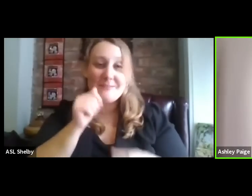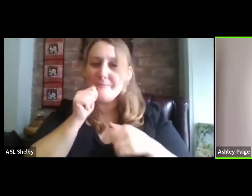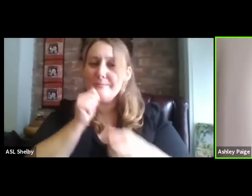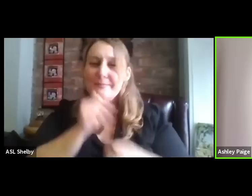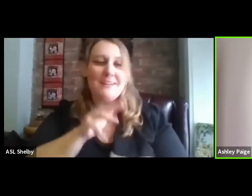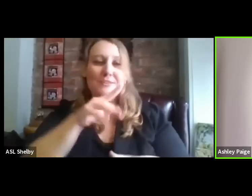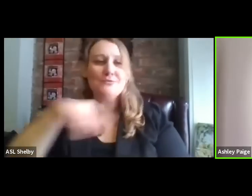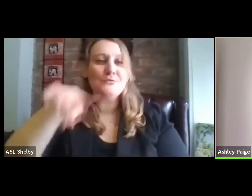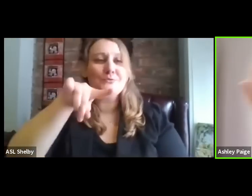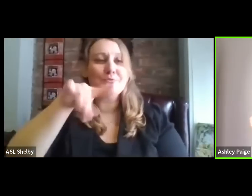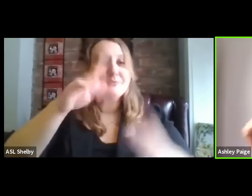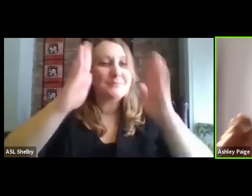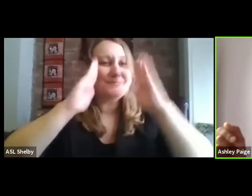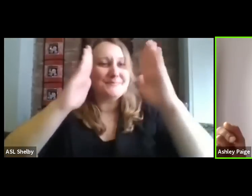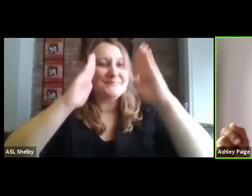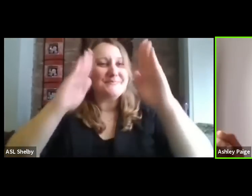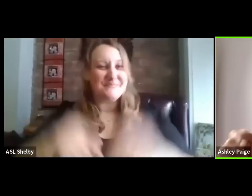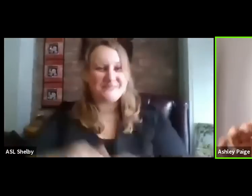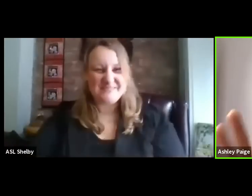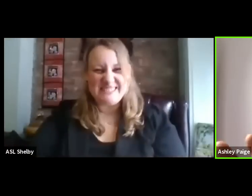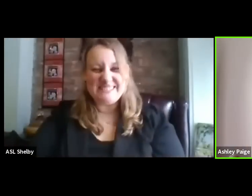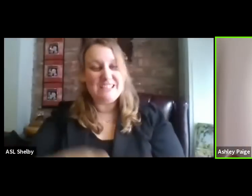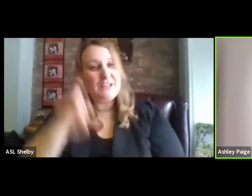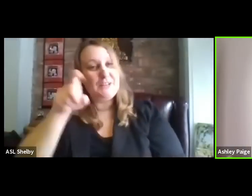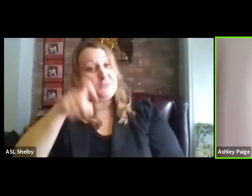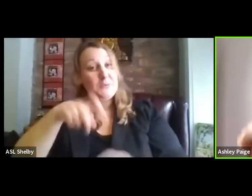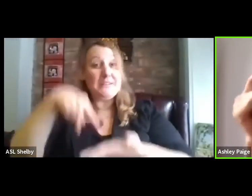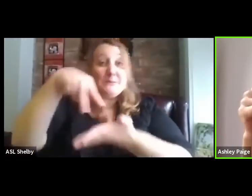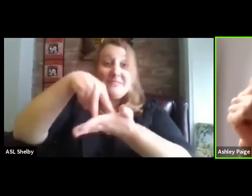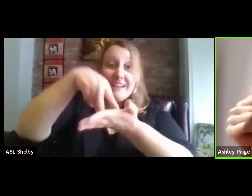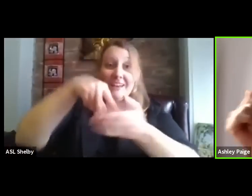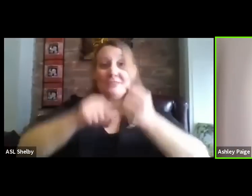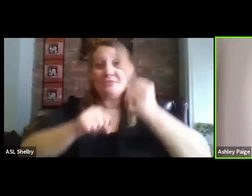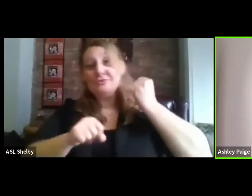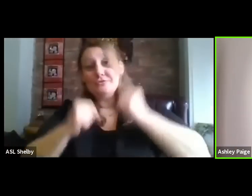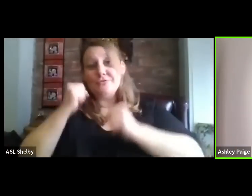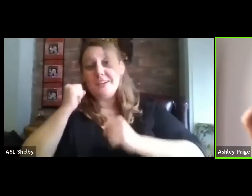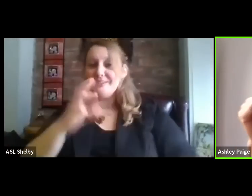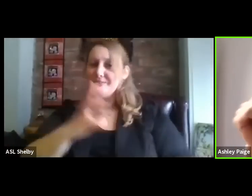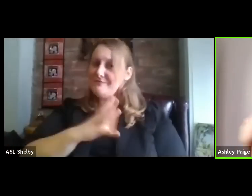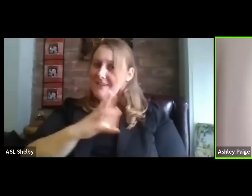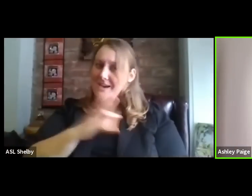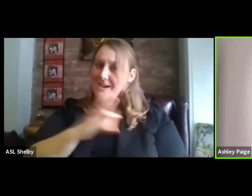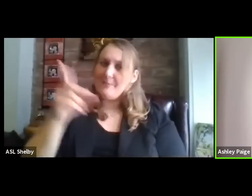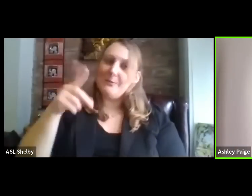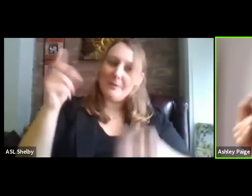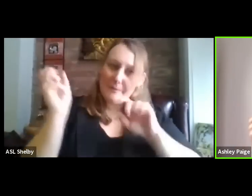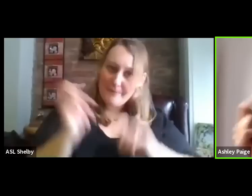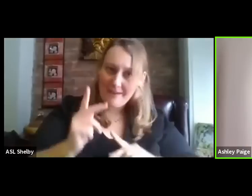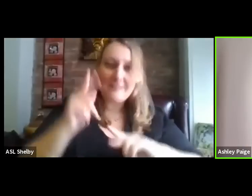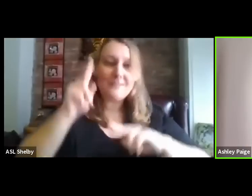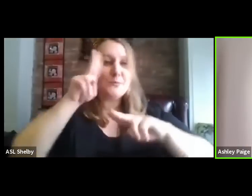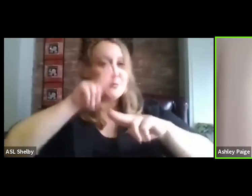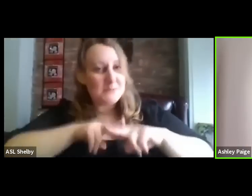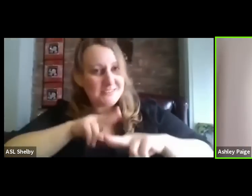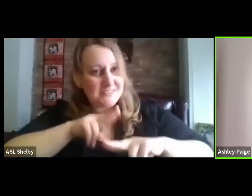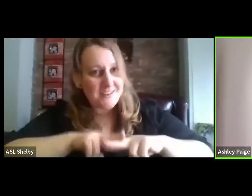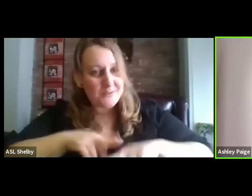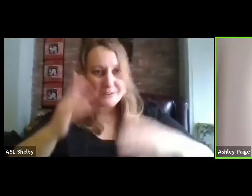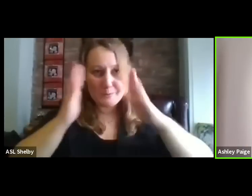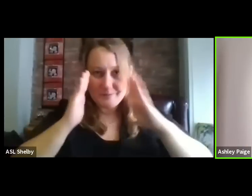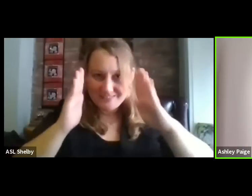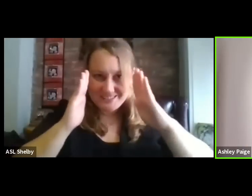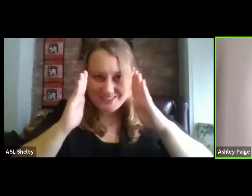Y'all need to listen up. If you need to get up and stretch, you do that. But you come back right here. You sit your butt down and you take this in